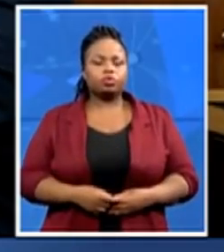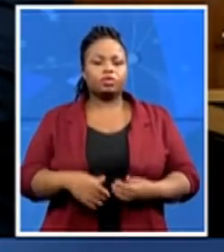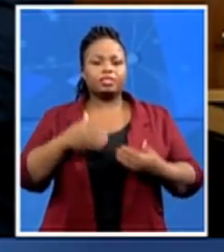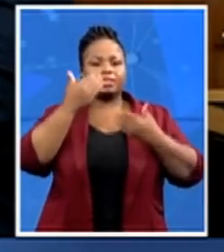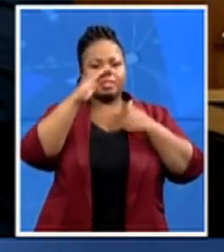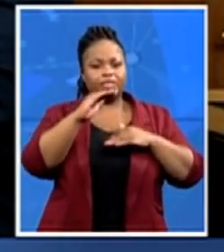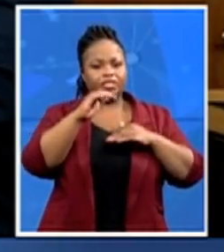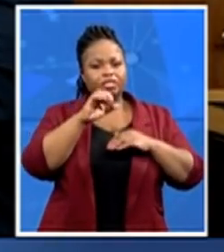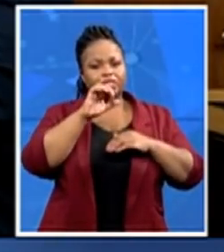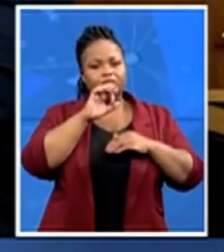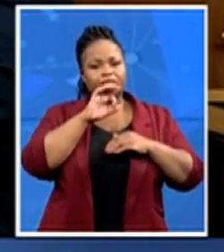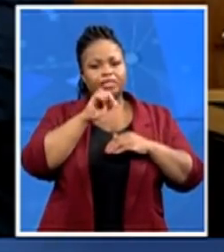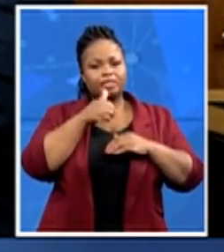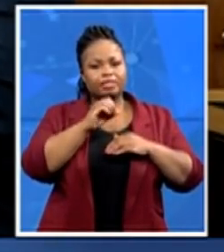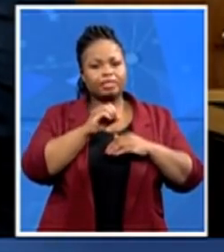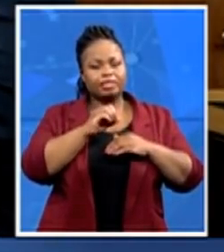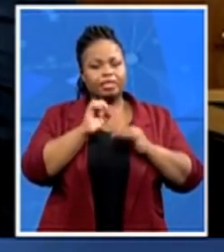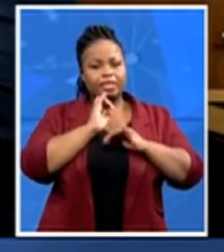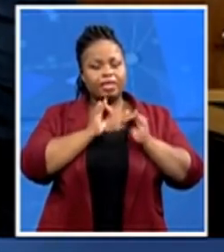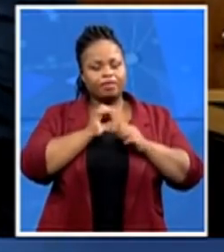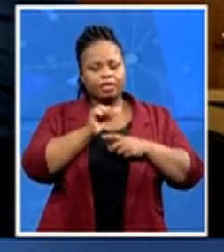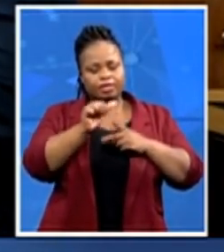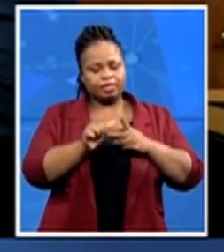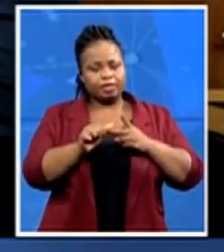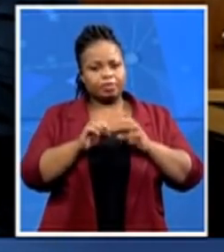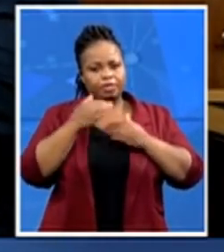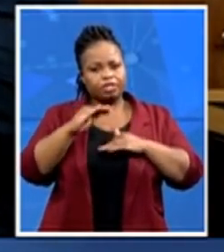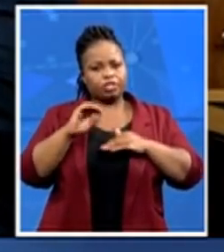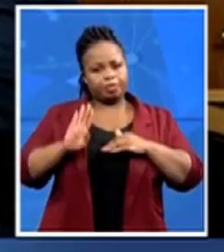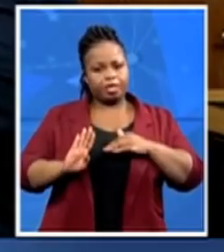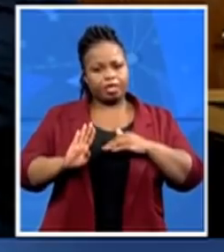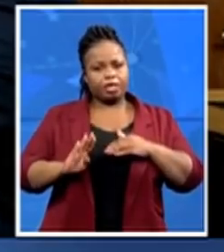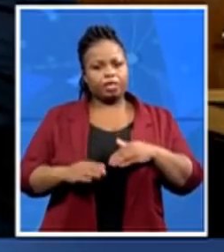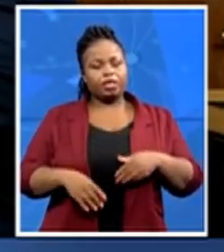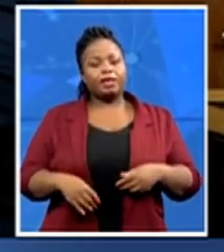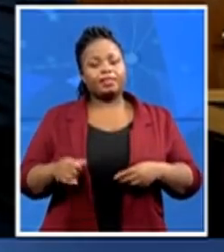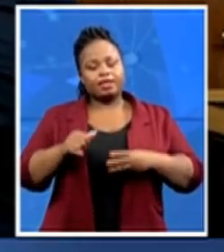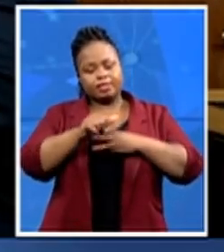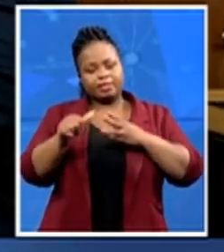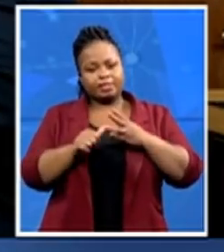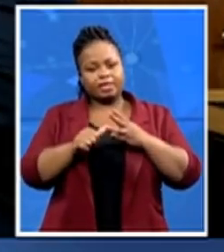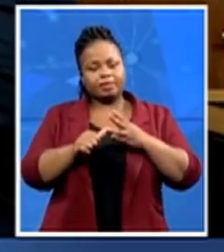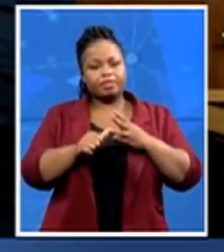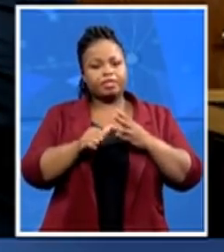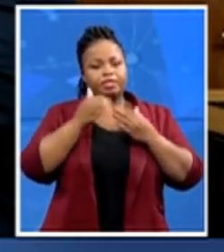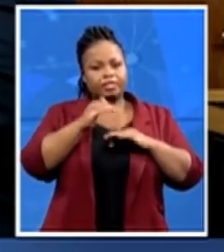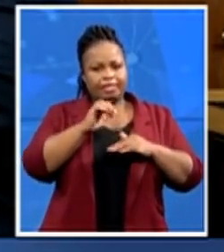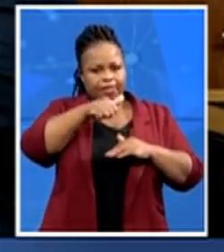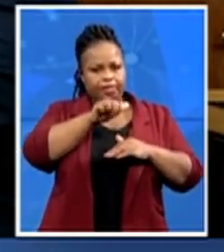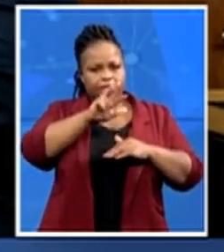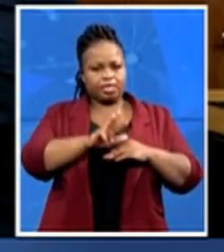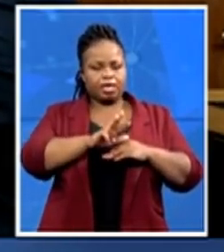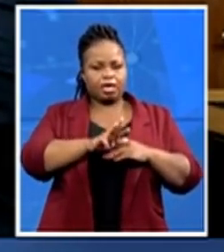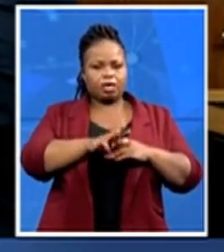subsection B, and also with regards to subsection 69, where the personal circumstances